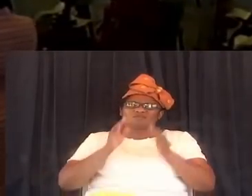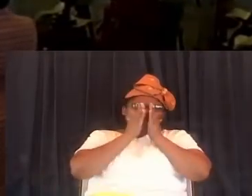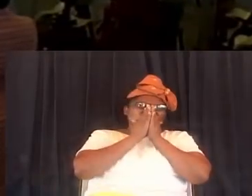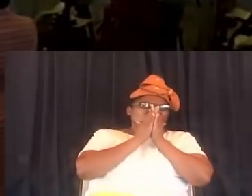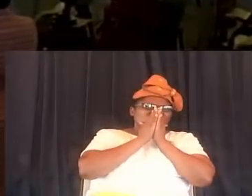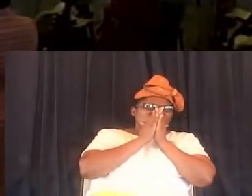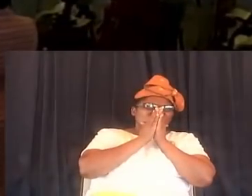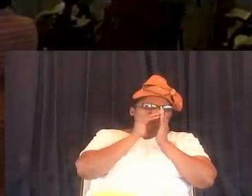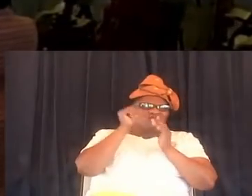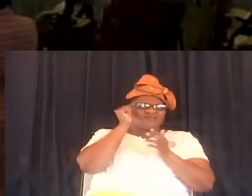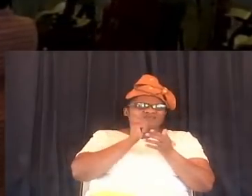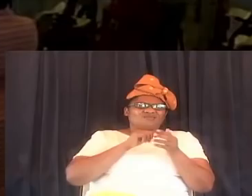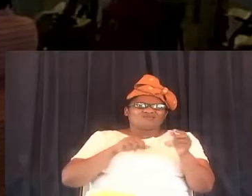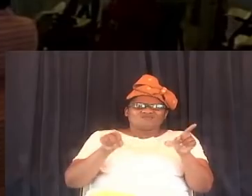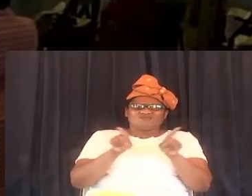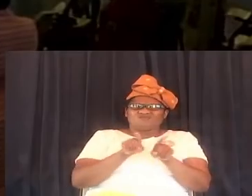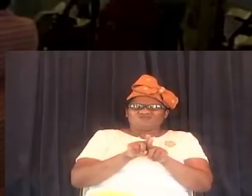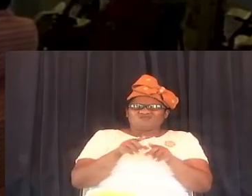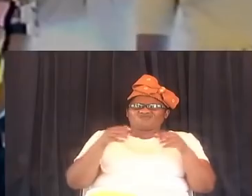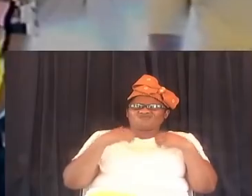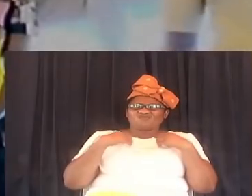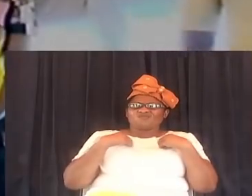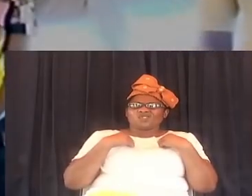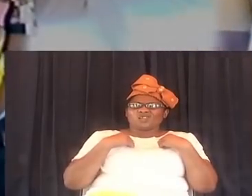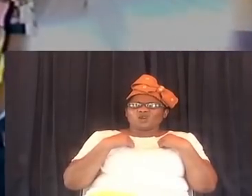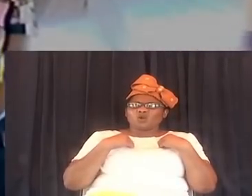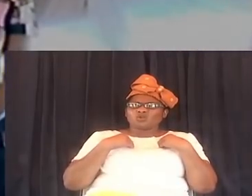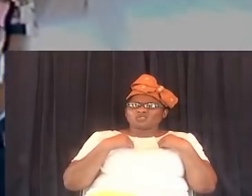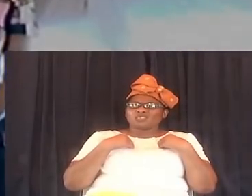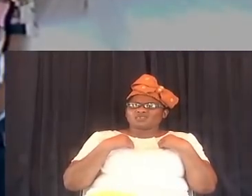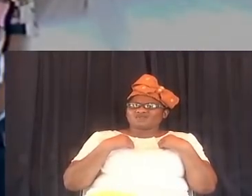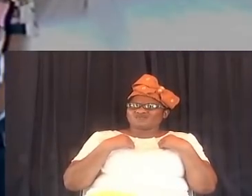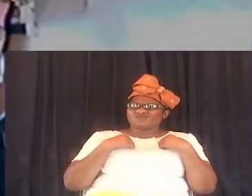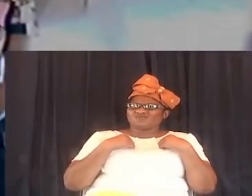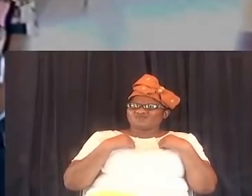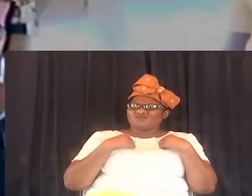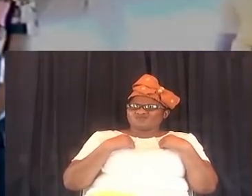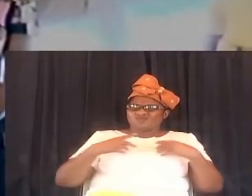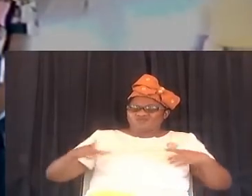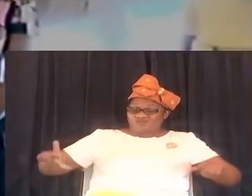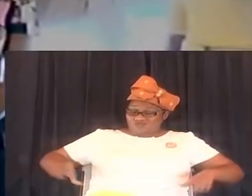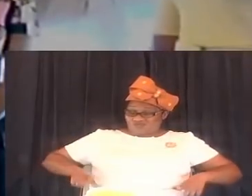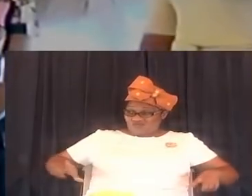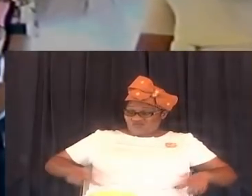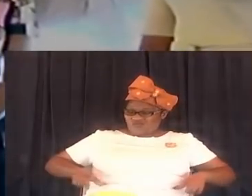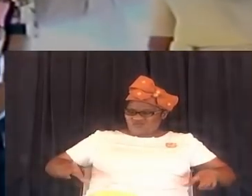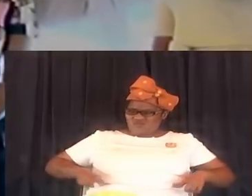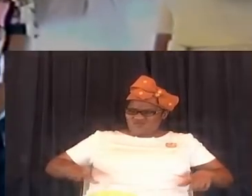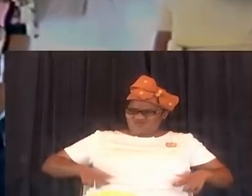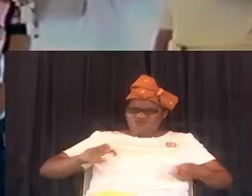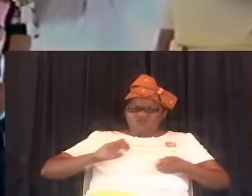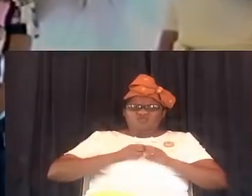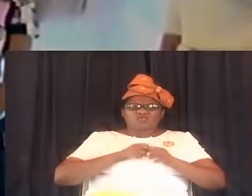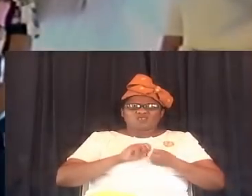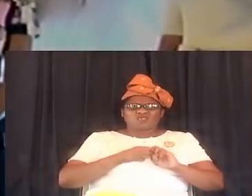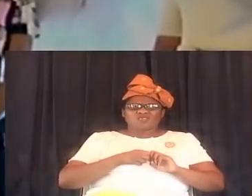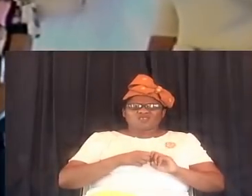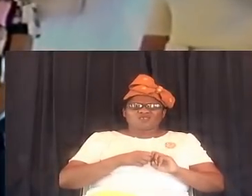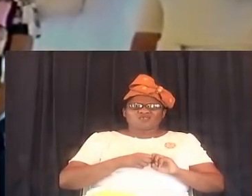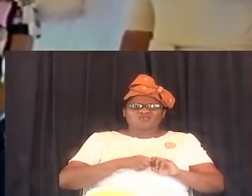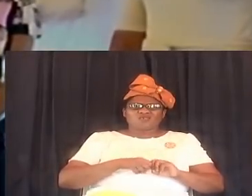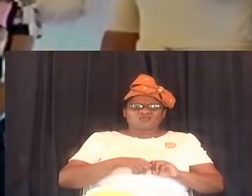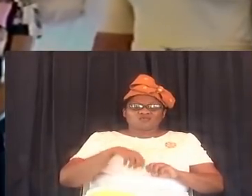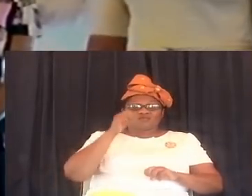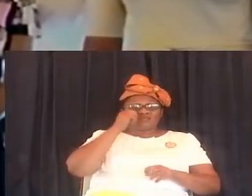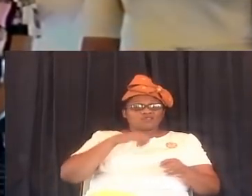some lungs problem, and Sister Lorna Barrett not